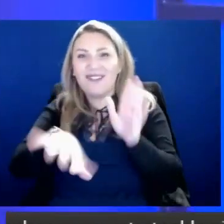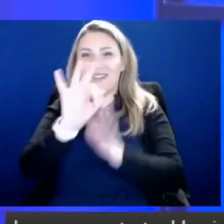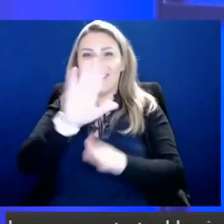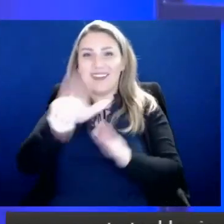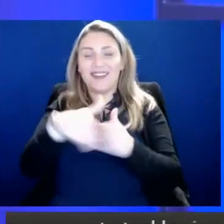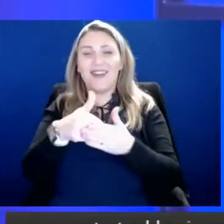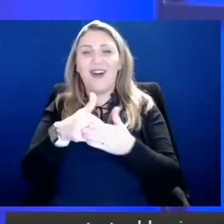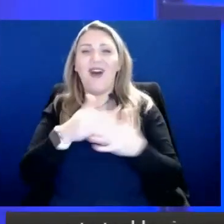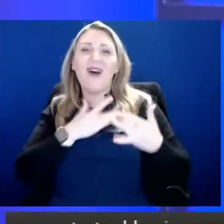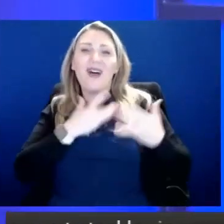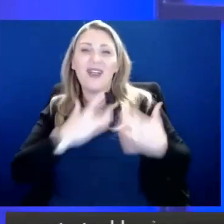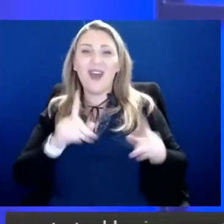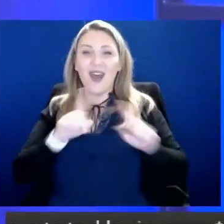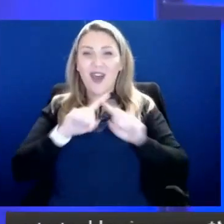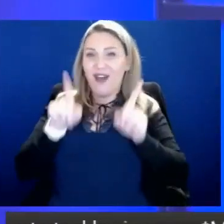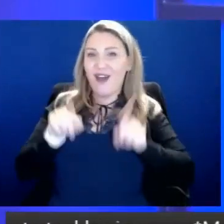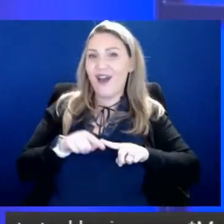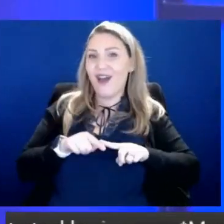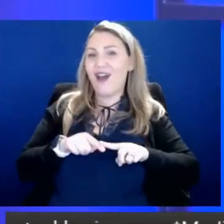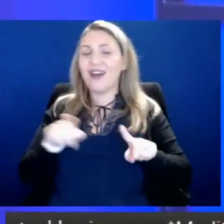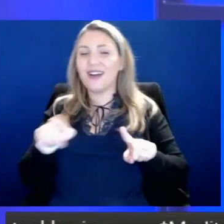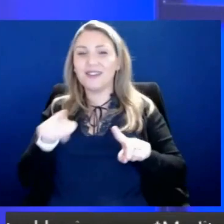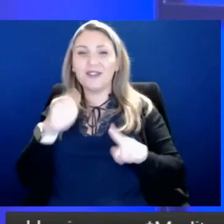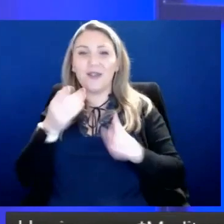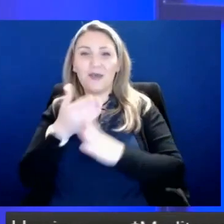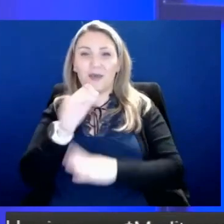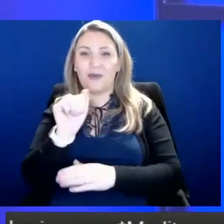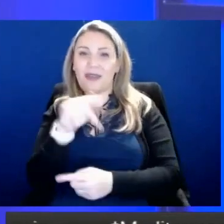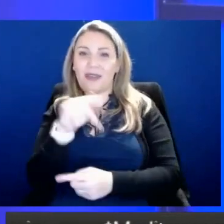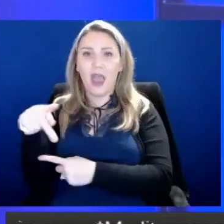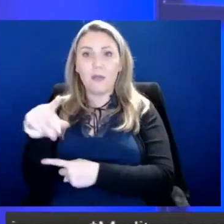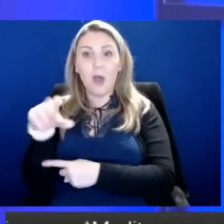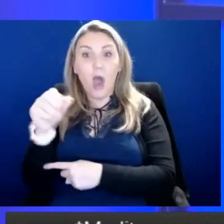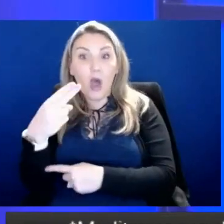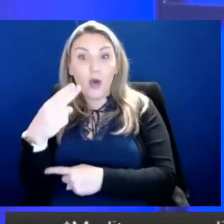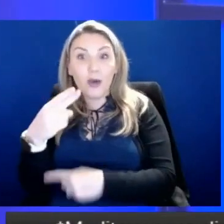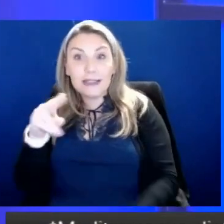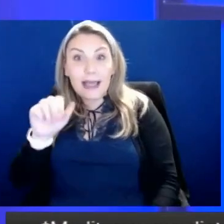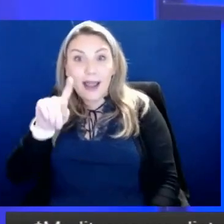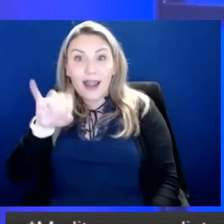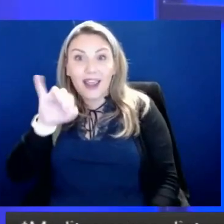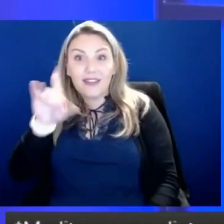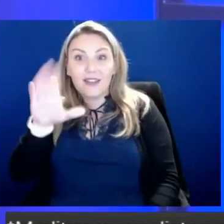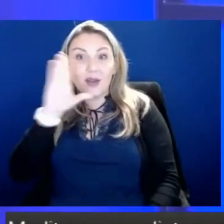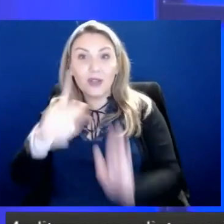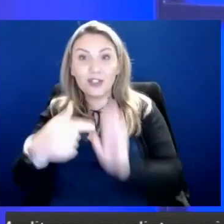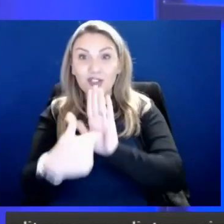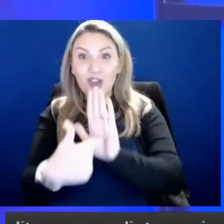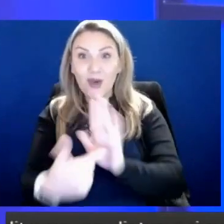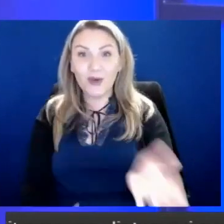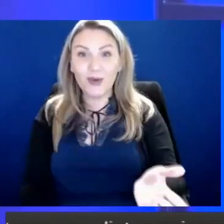heart closest to you by going on that app. And oh, is Anthony going to show us some of this? We got Anthony.